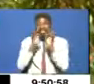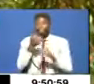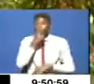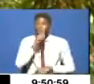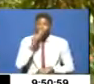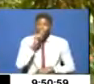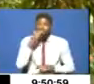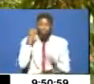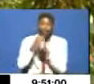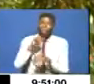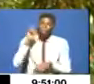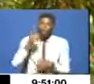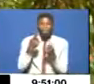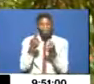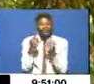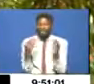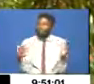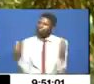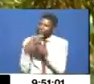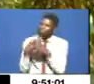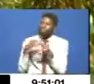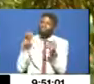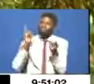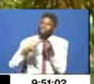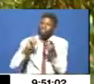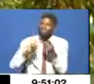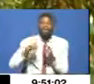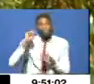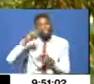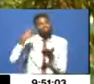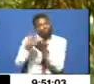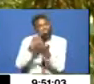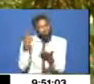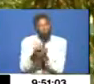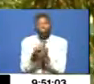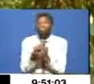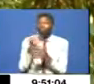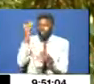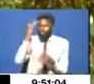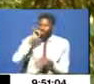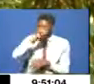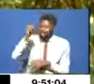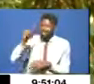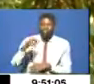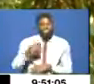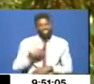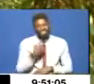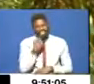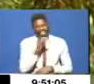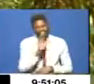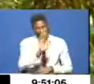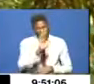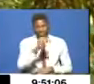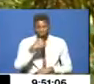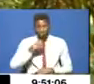a lot of money, and you have to be a Musungu, you have to be connections. I said, wait a minute, me, I'm going to be. You dare